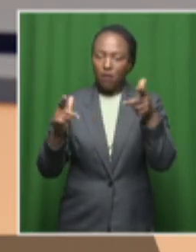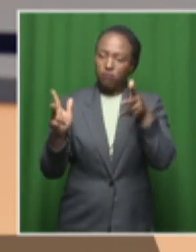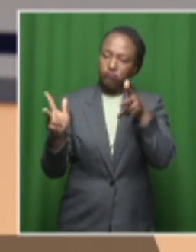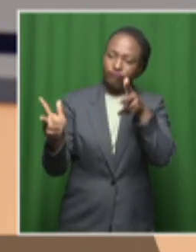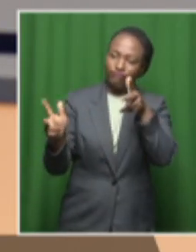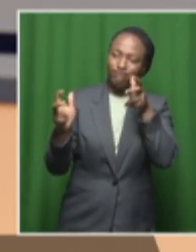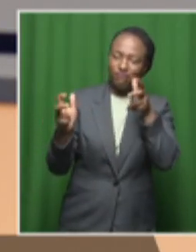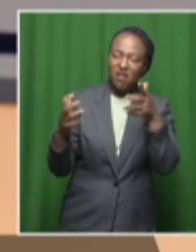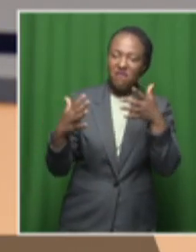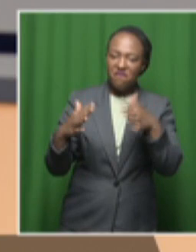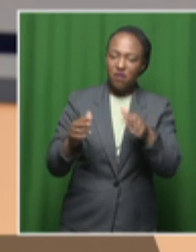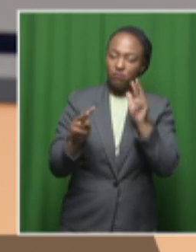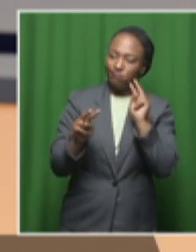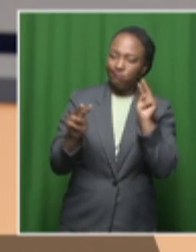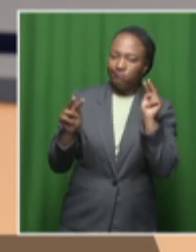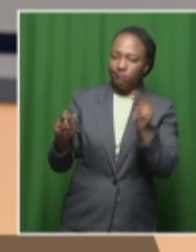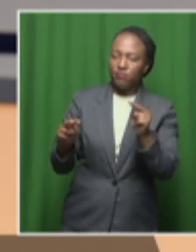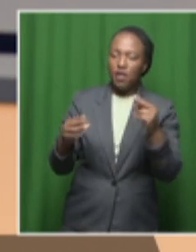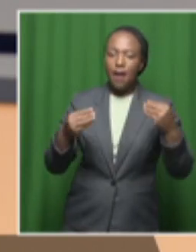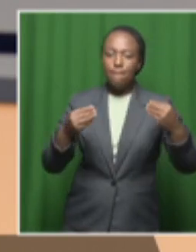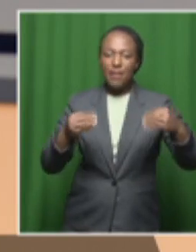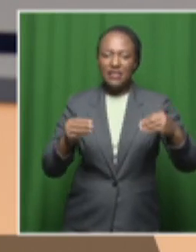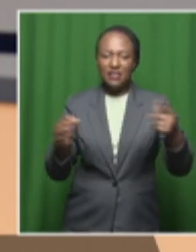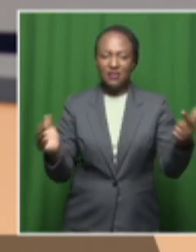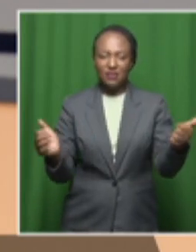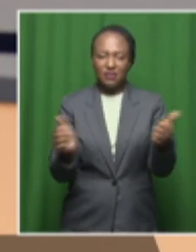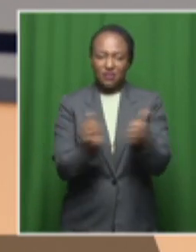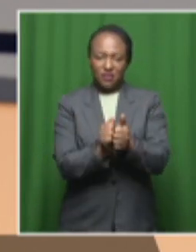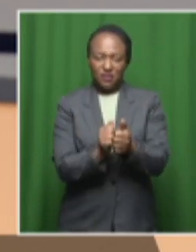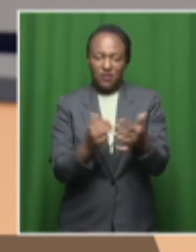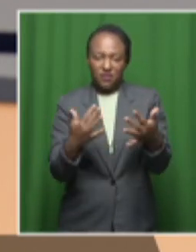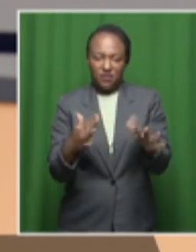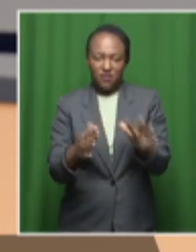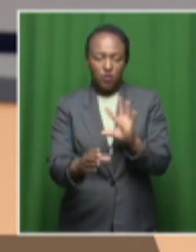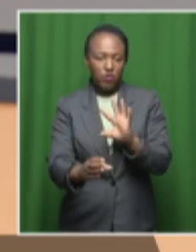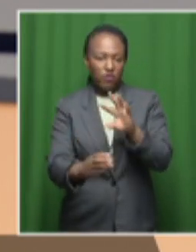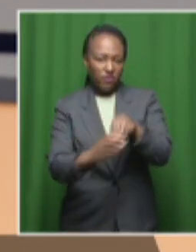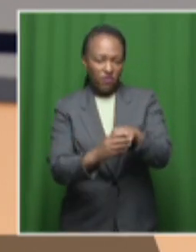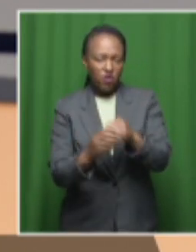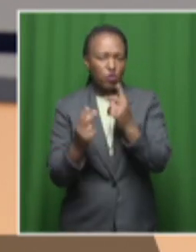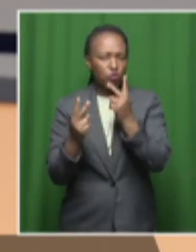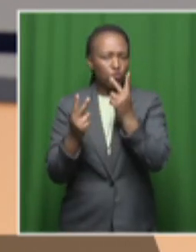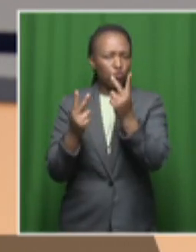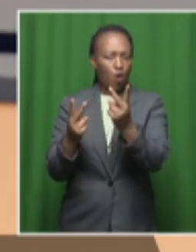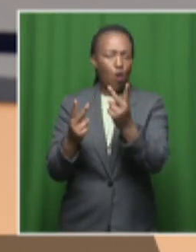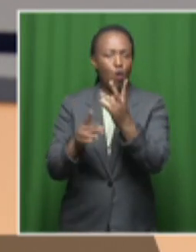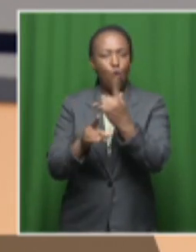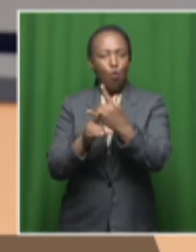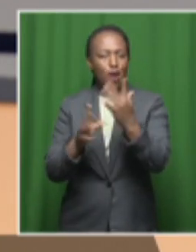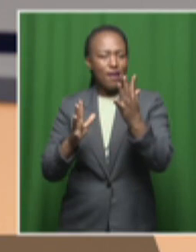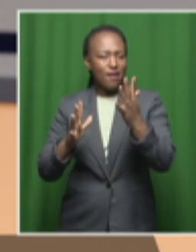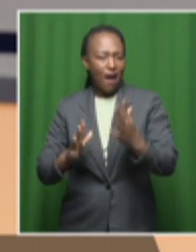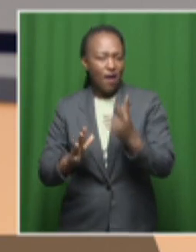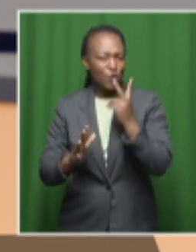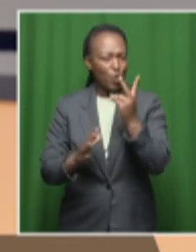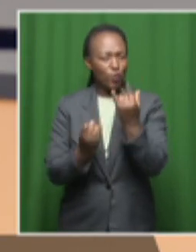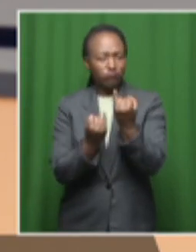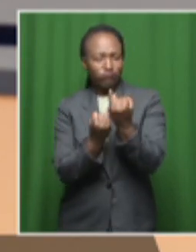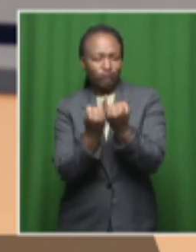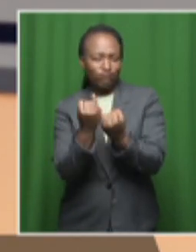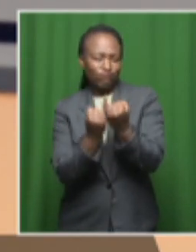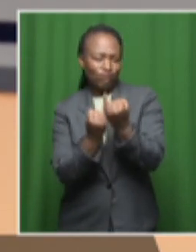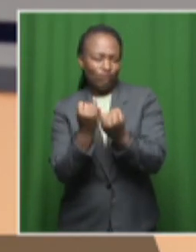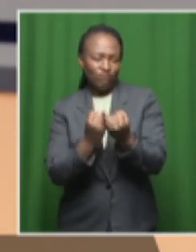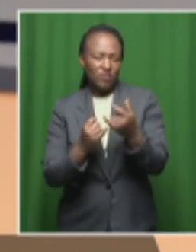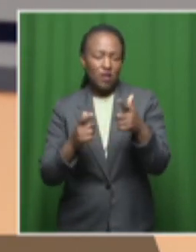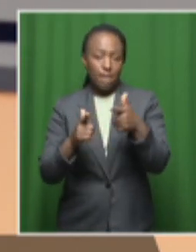your point of view as the commercial partner, having been involved? You saw who the winners were, you saw the level of competition. What would you say are